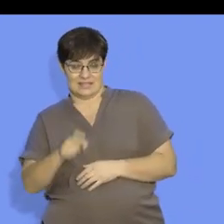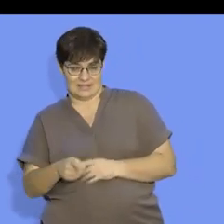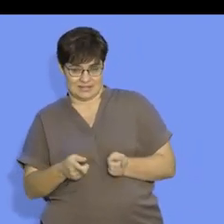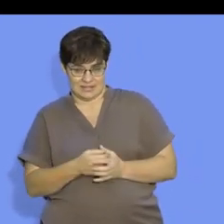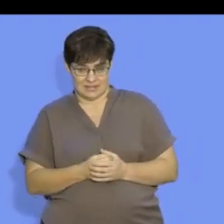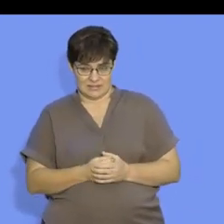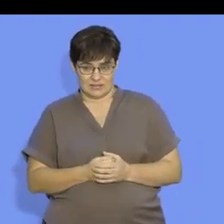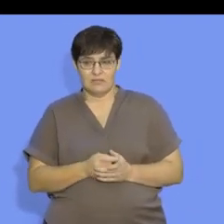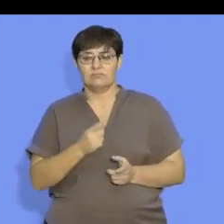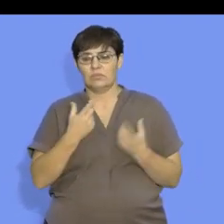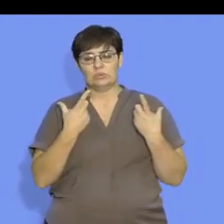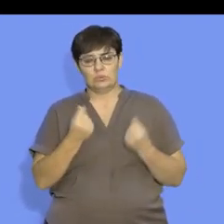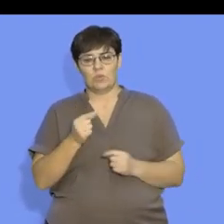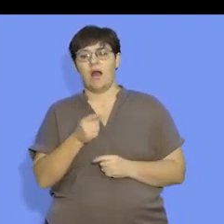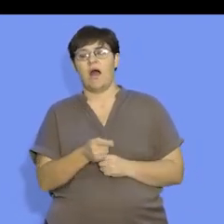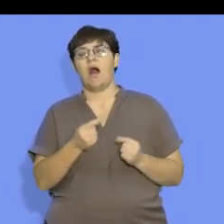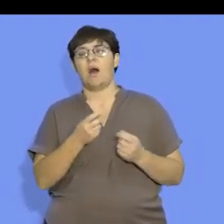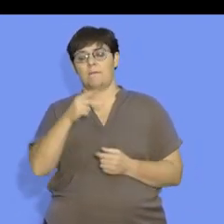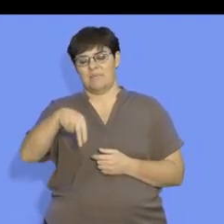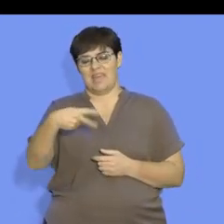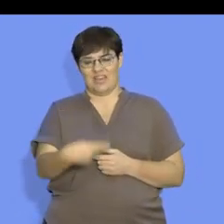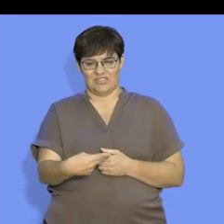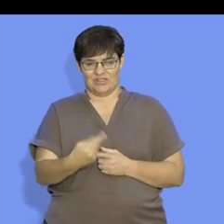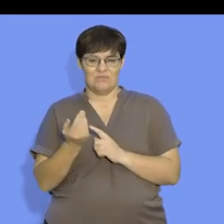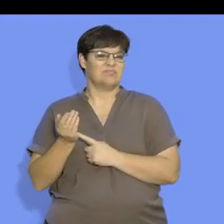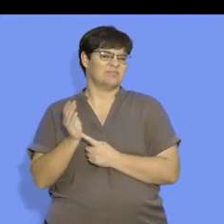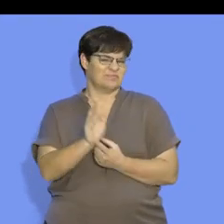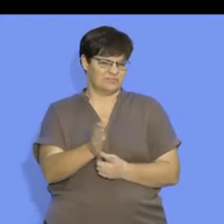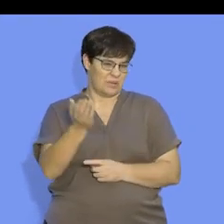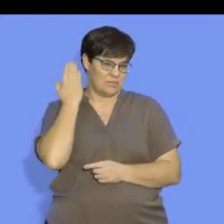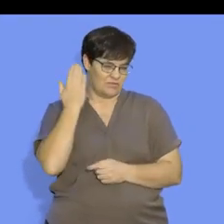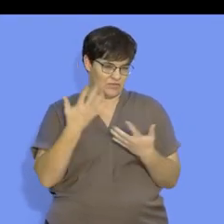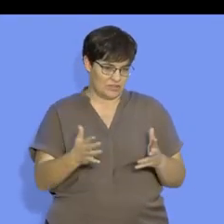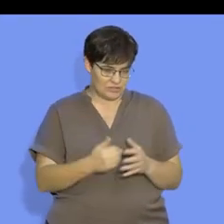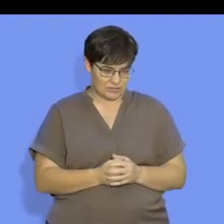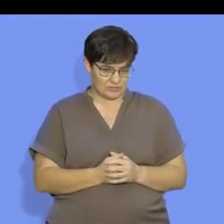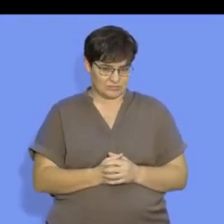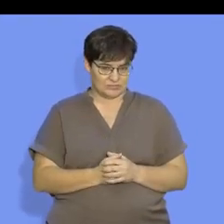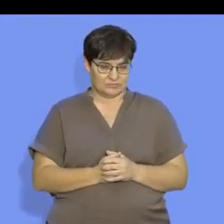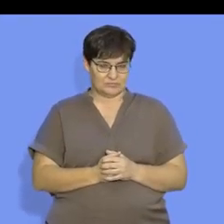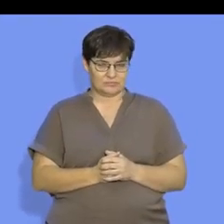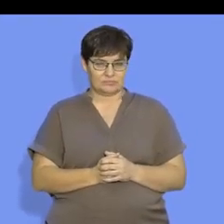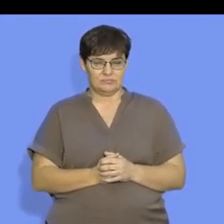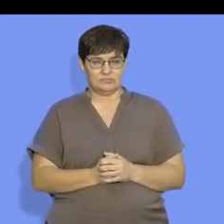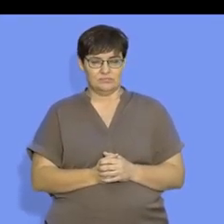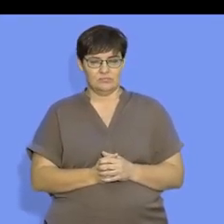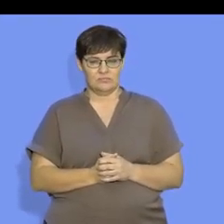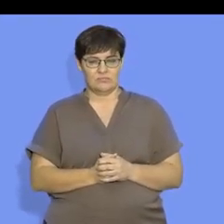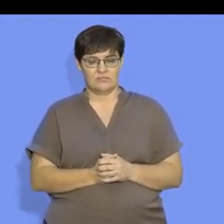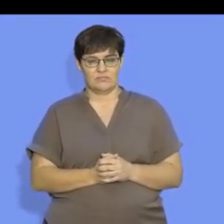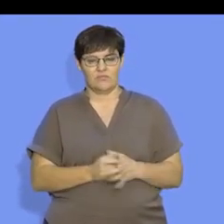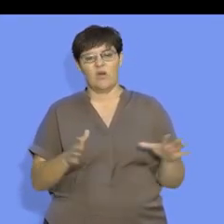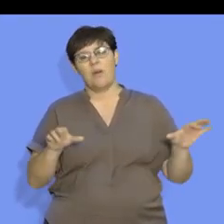alkalinity. So this has a lot to do with pH, as we have demonstrated in the previous segment in terms